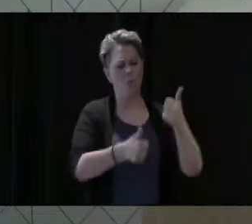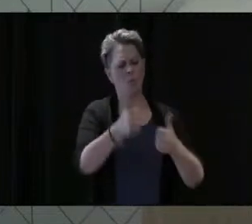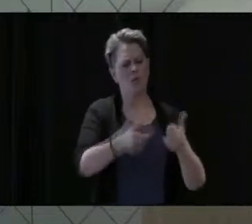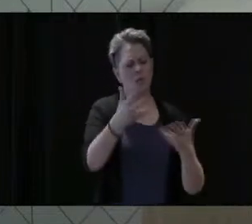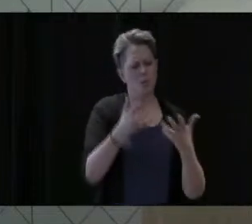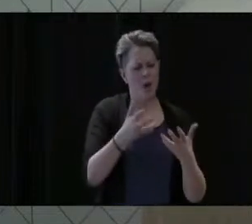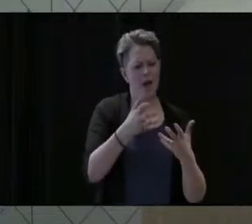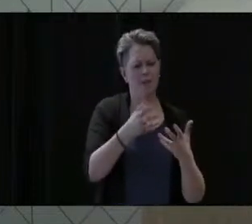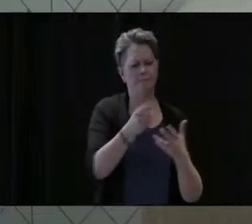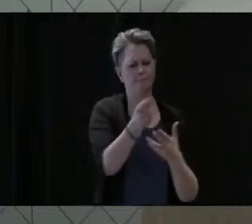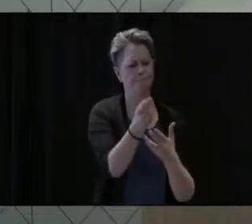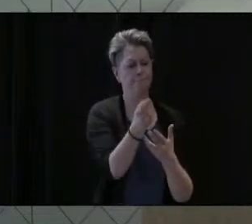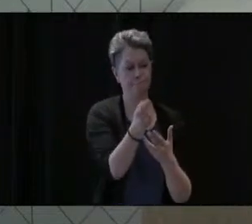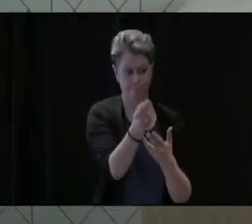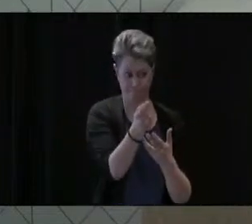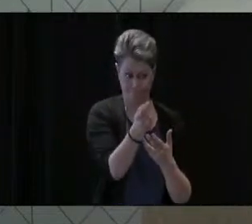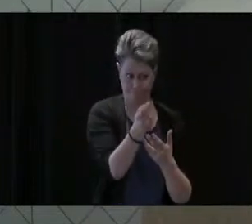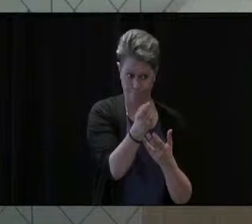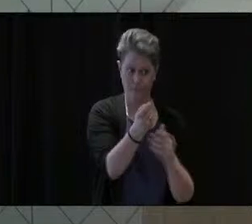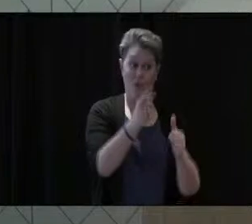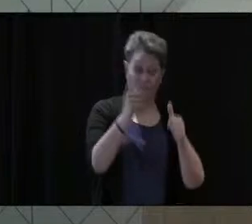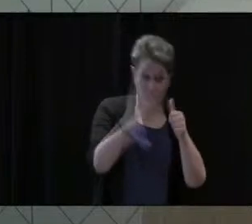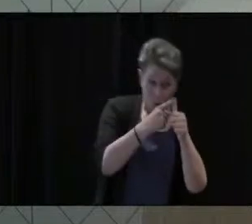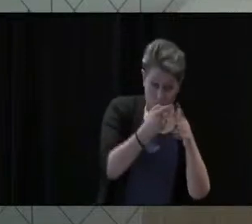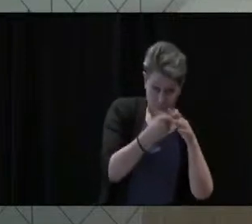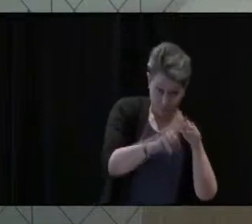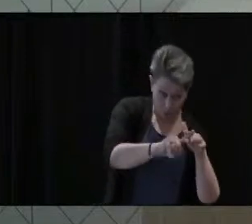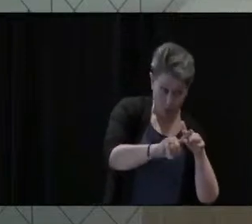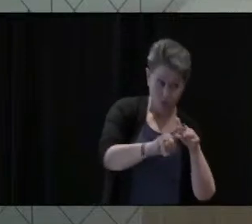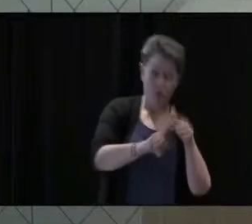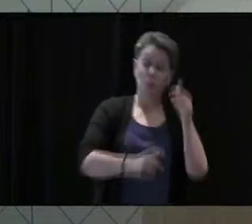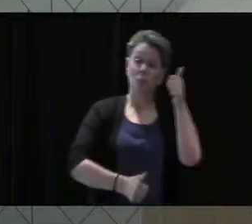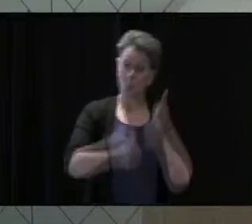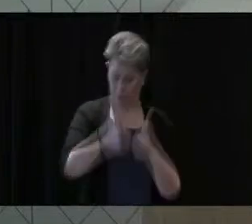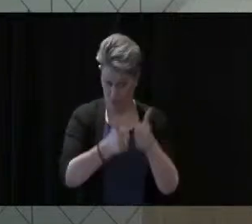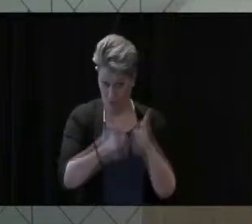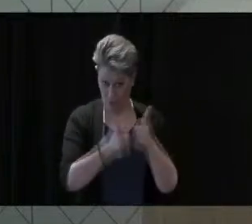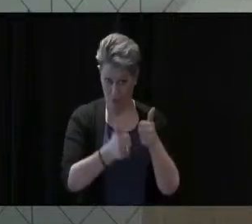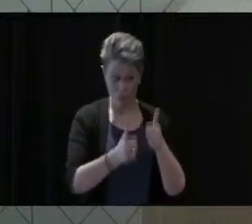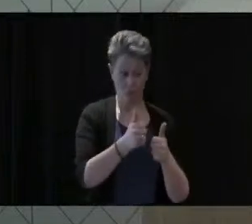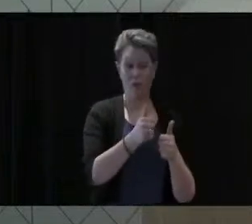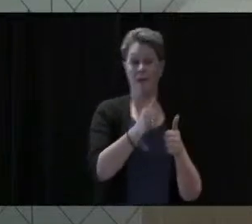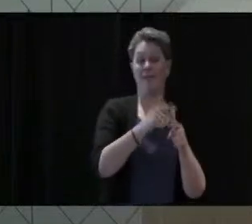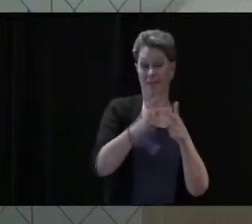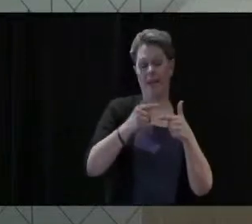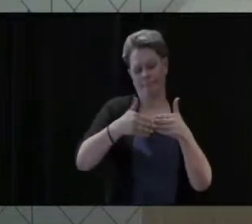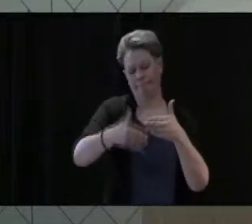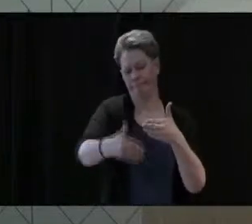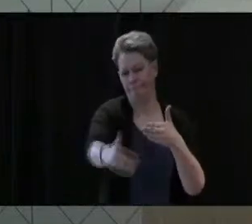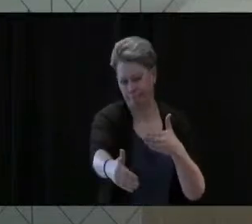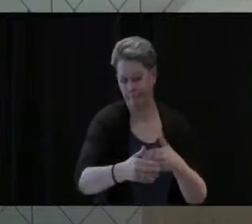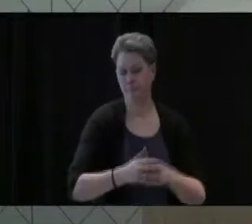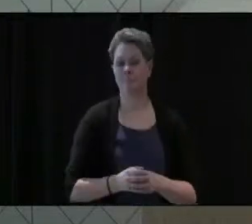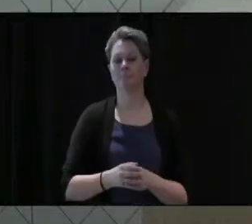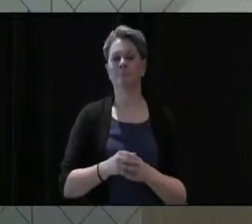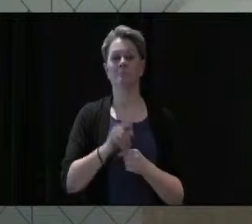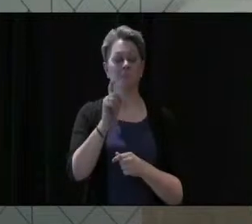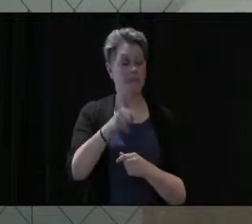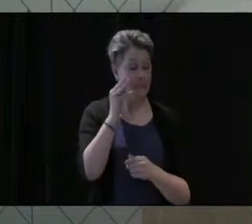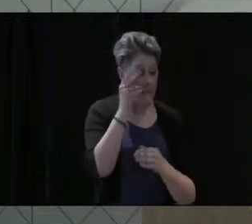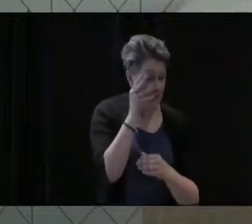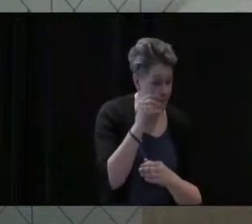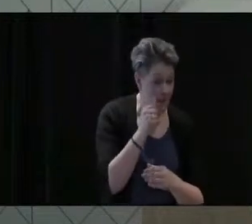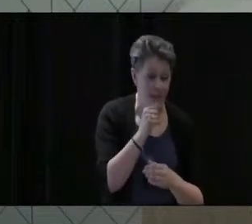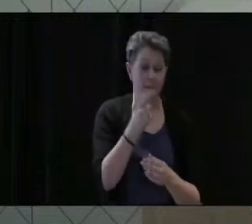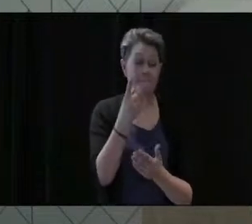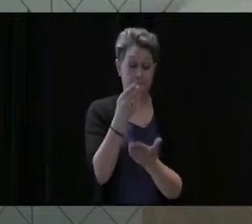time, and how are we going to proactively access the capital and the skills and the expertise